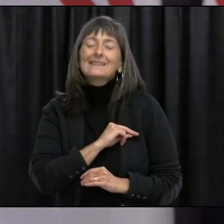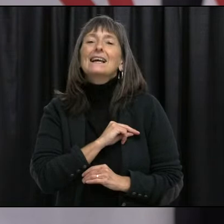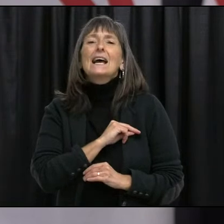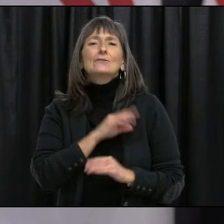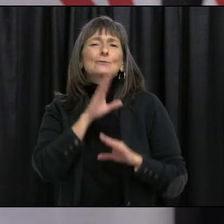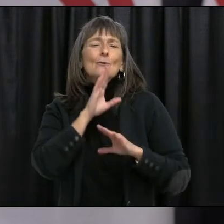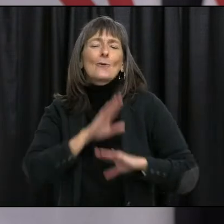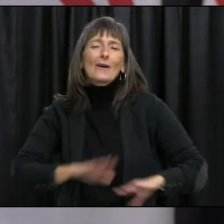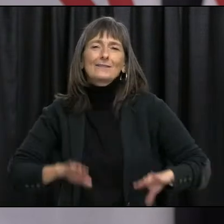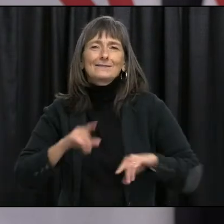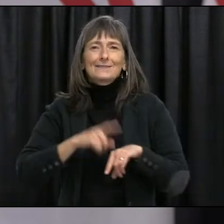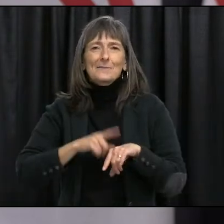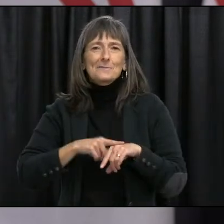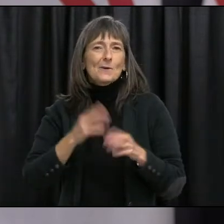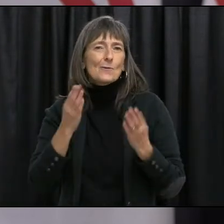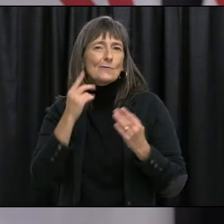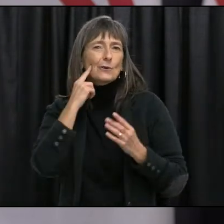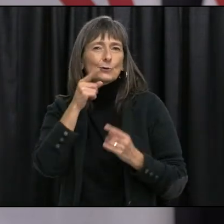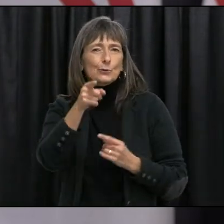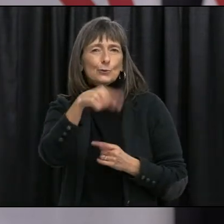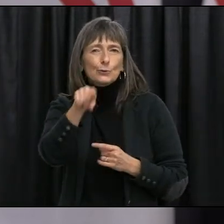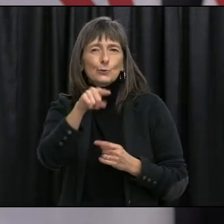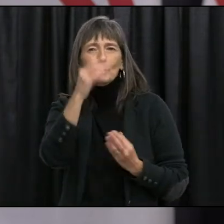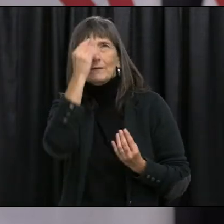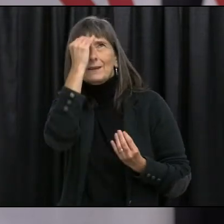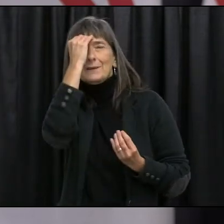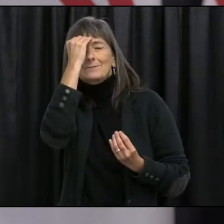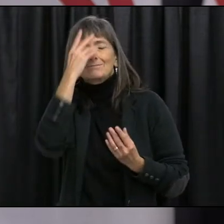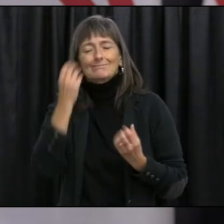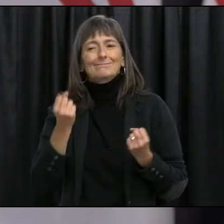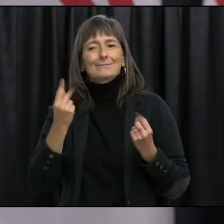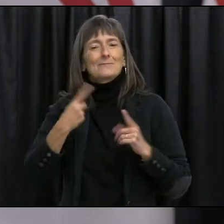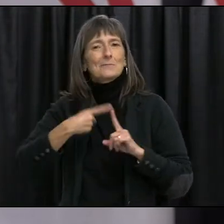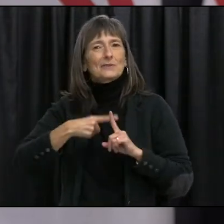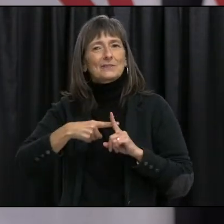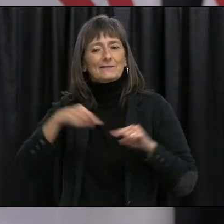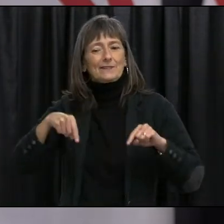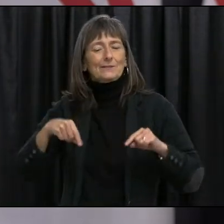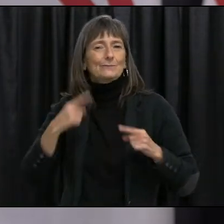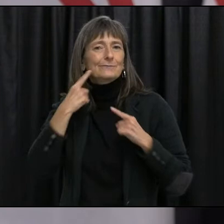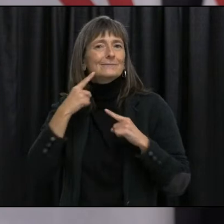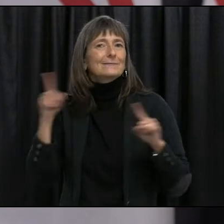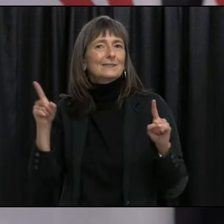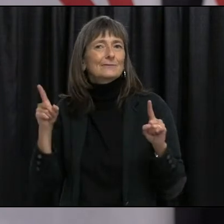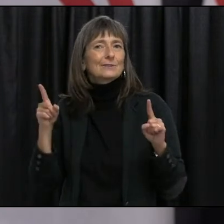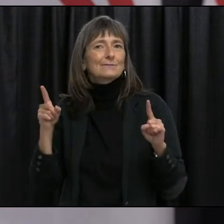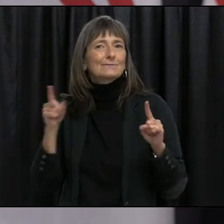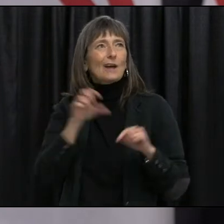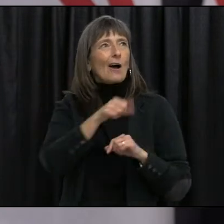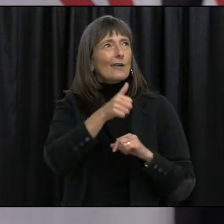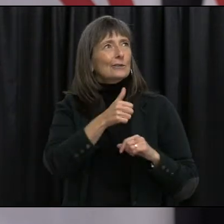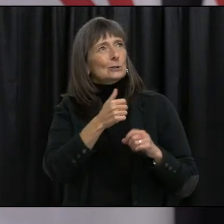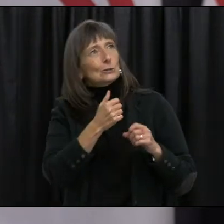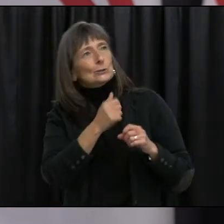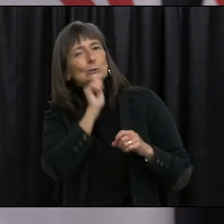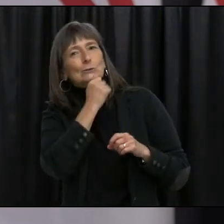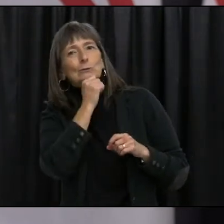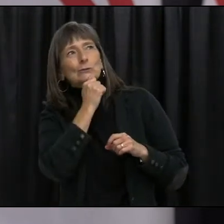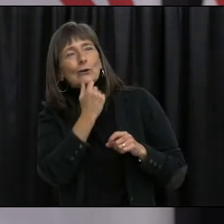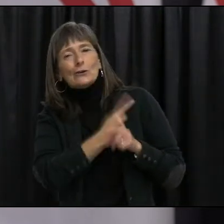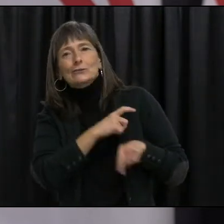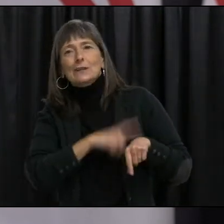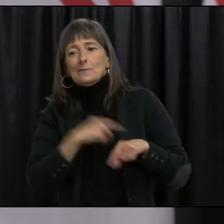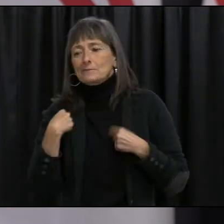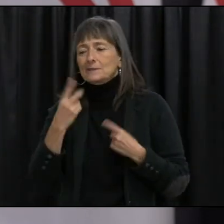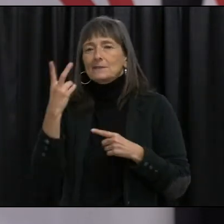to have a quiet moment to think about some of the good things we've been able to achieve in the face of such adversity over the last 7 months. So